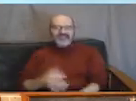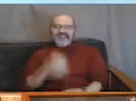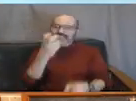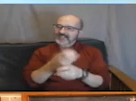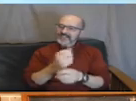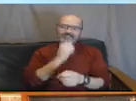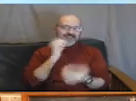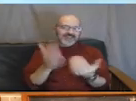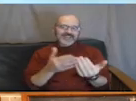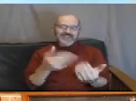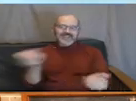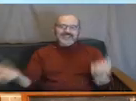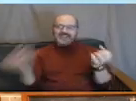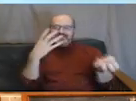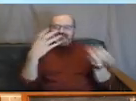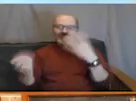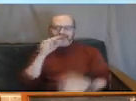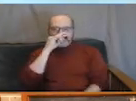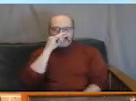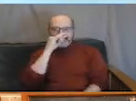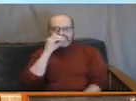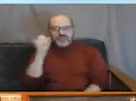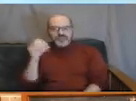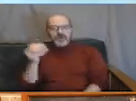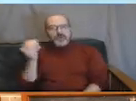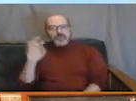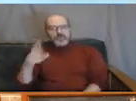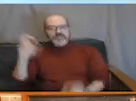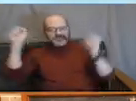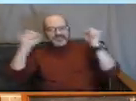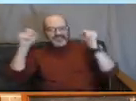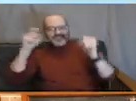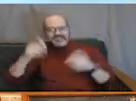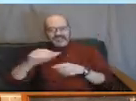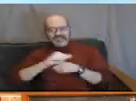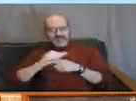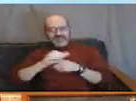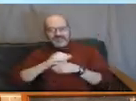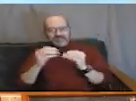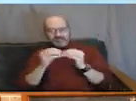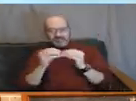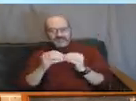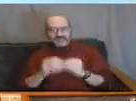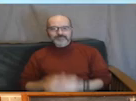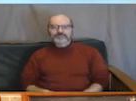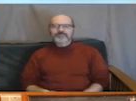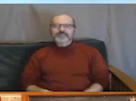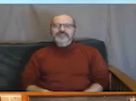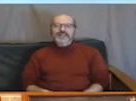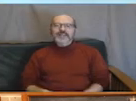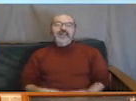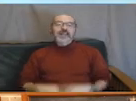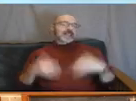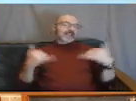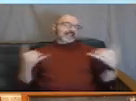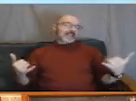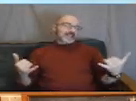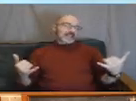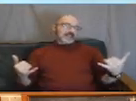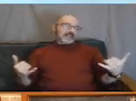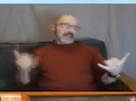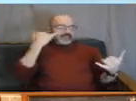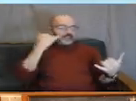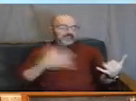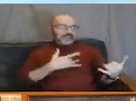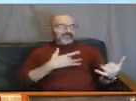not easy to juggle, kids. So, Mr. Staley needs to practice a little more. Me too. Now,